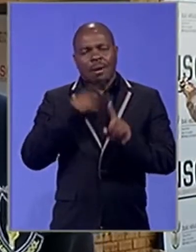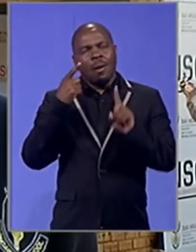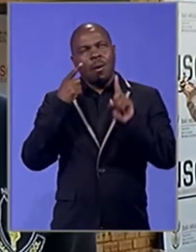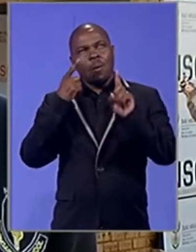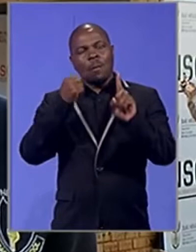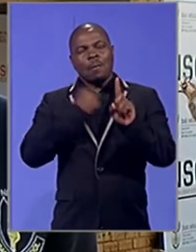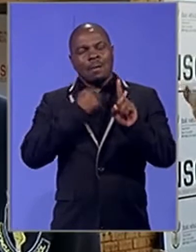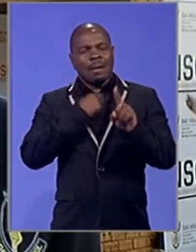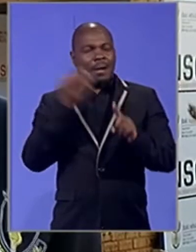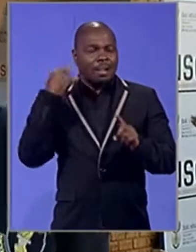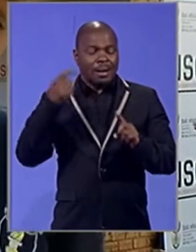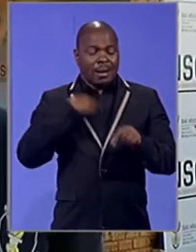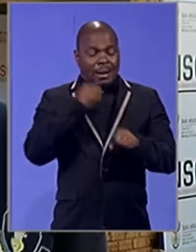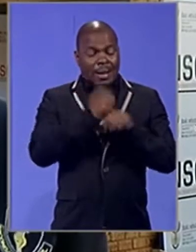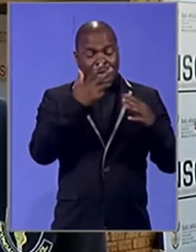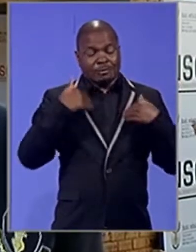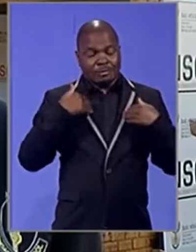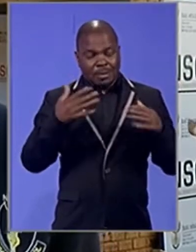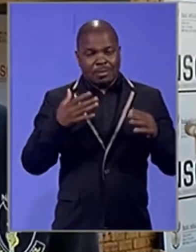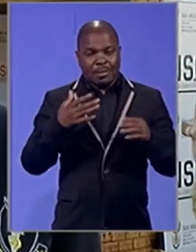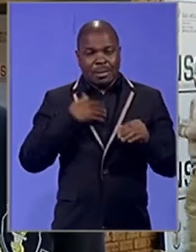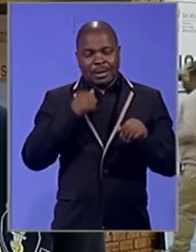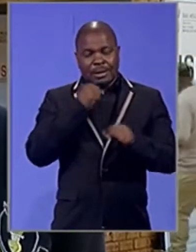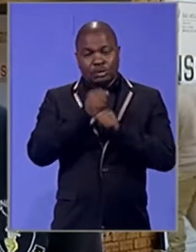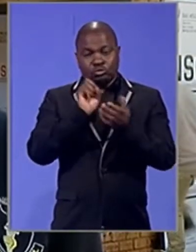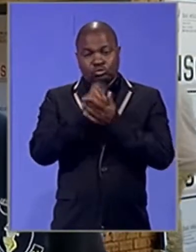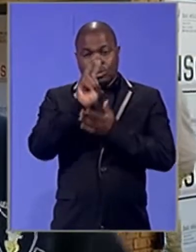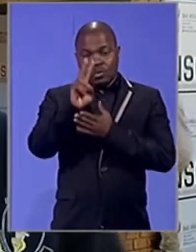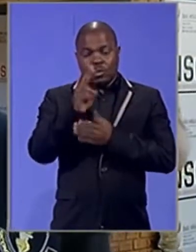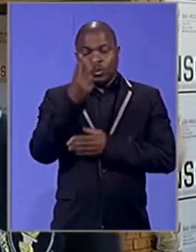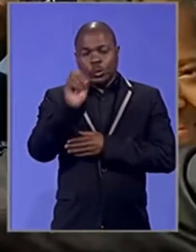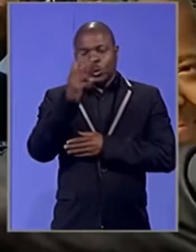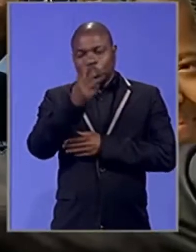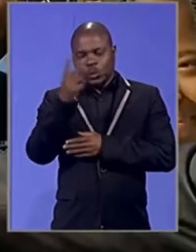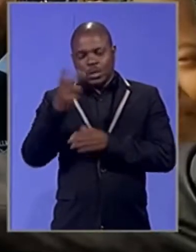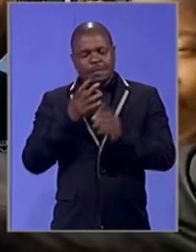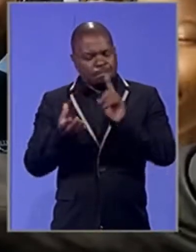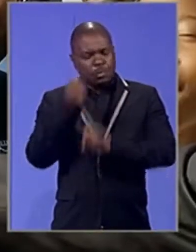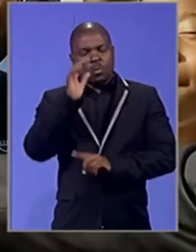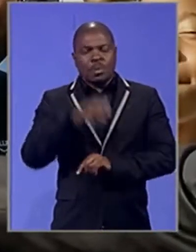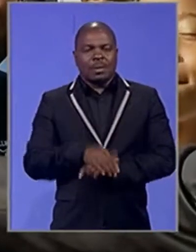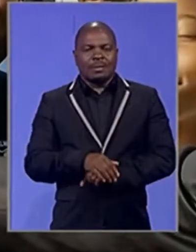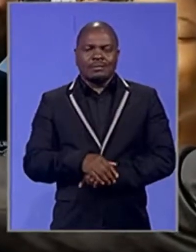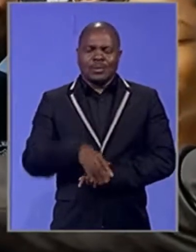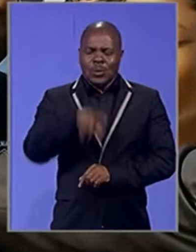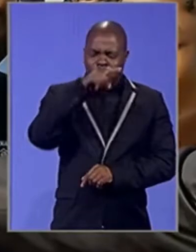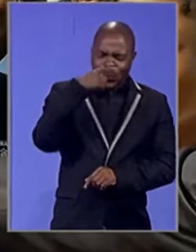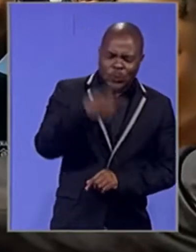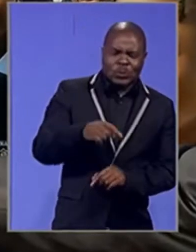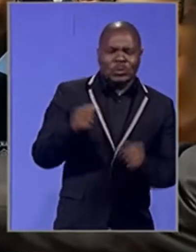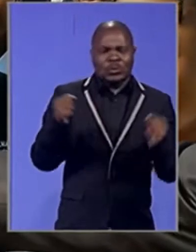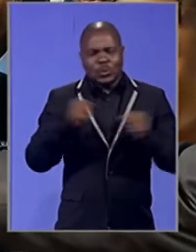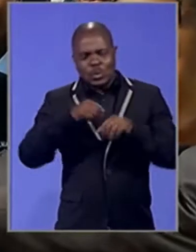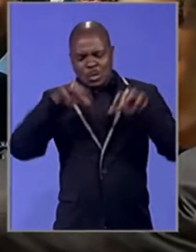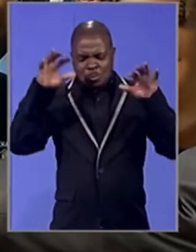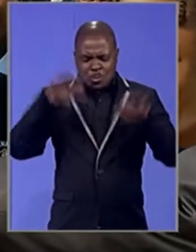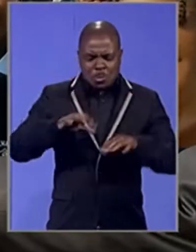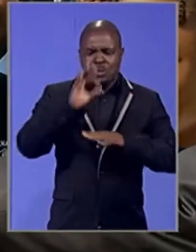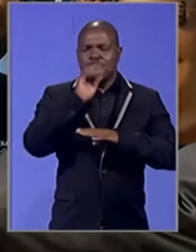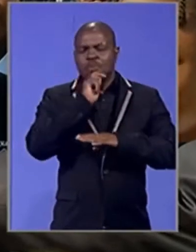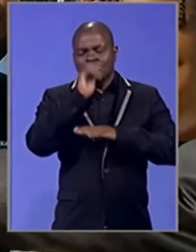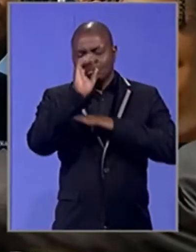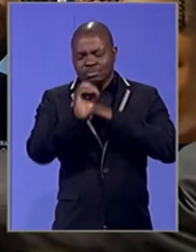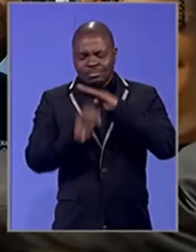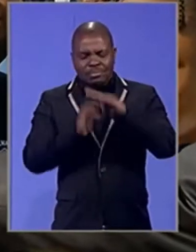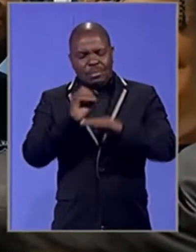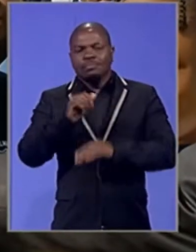since ke thoma grade 8 ke fitlhe grade 12 ka 2022. Ho tonya ho fisa pula ena boshiu furu